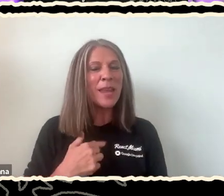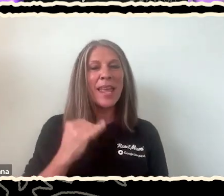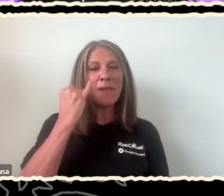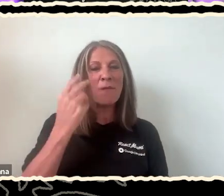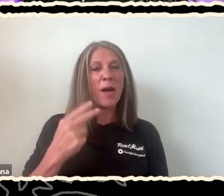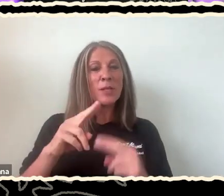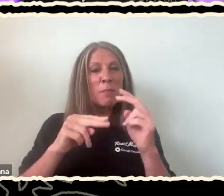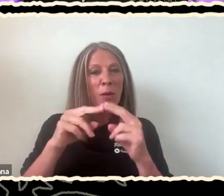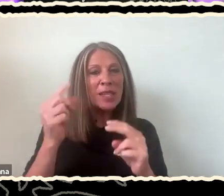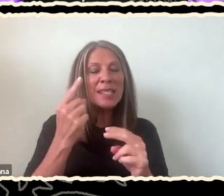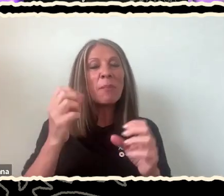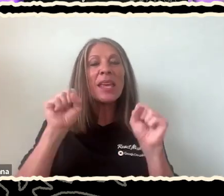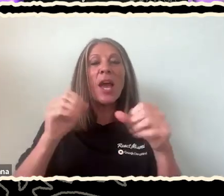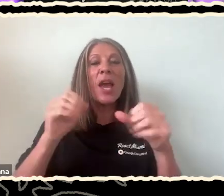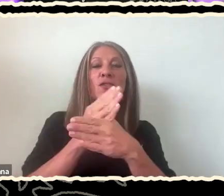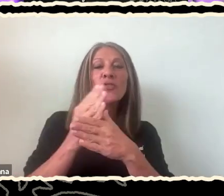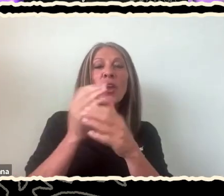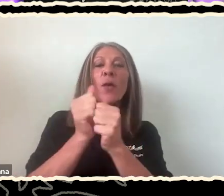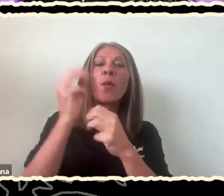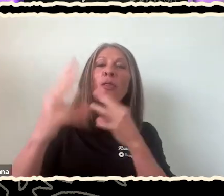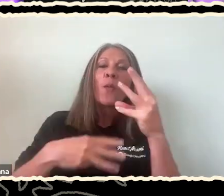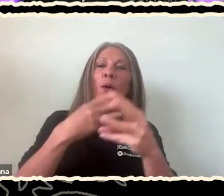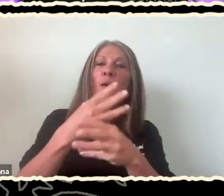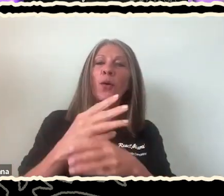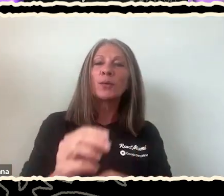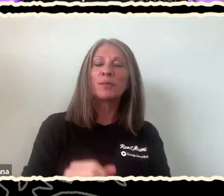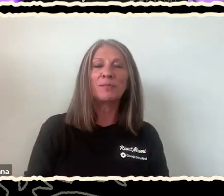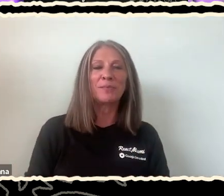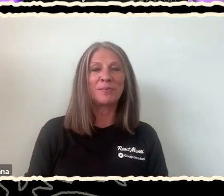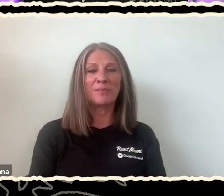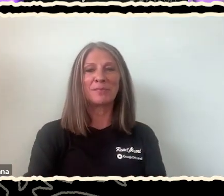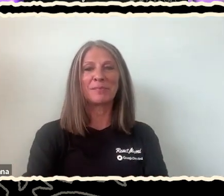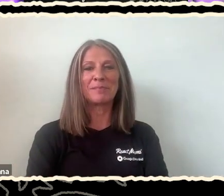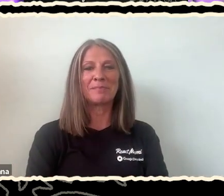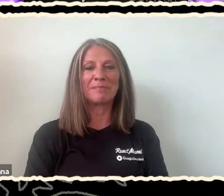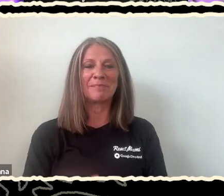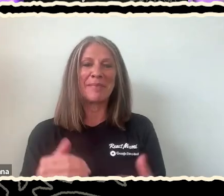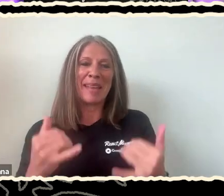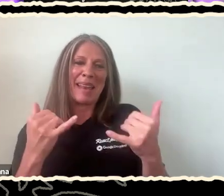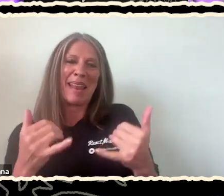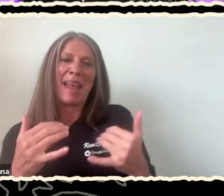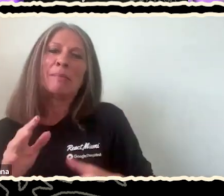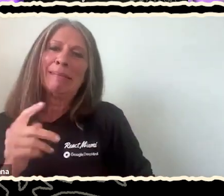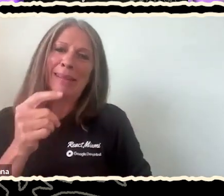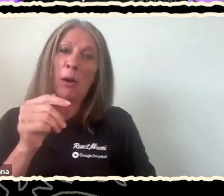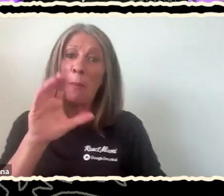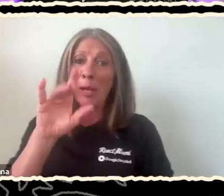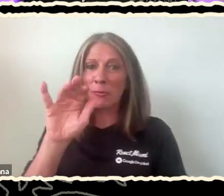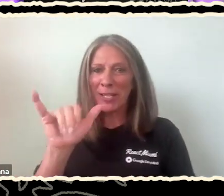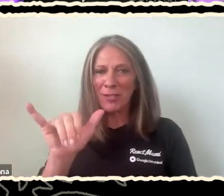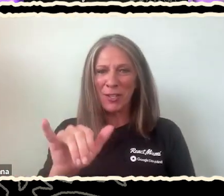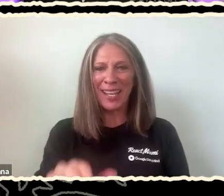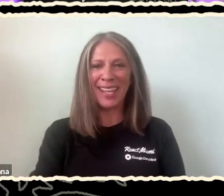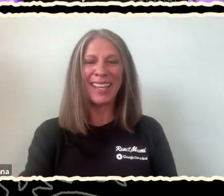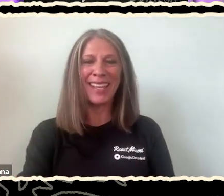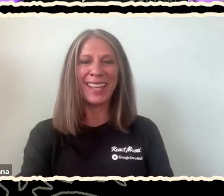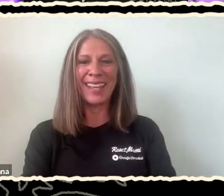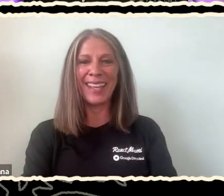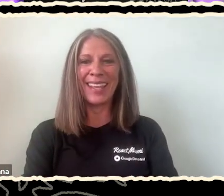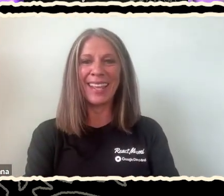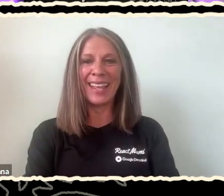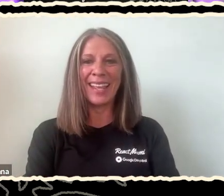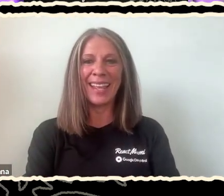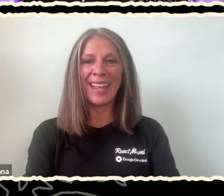be building something I could share with the world? And this is where I'm going to get quite cringy and personal. But I went to college for